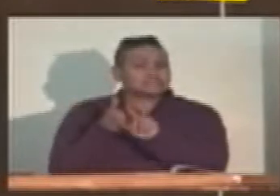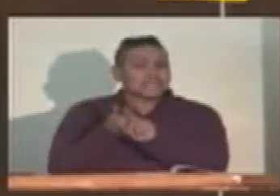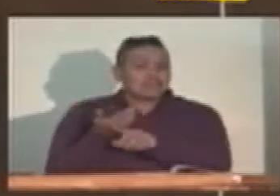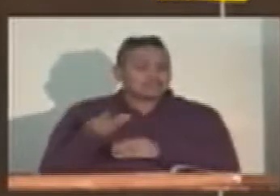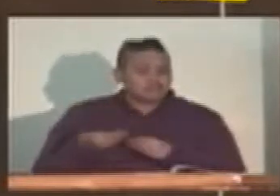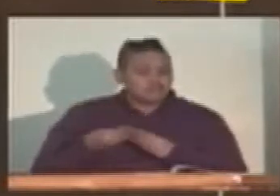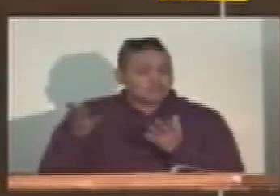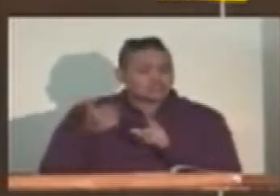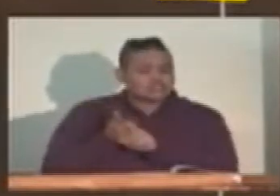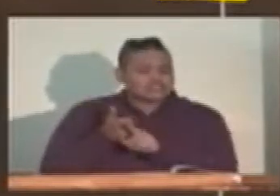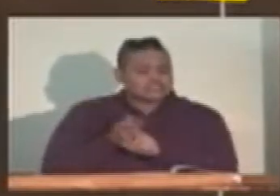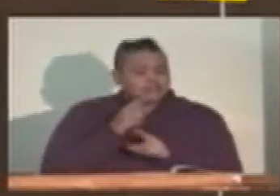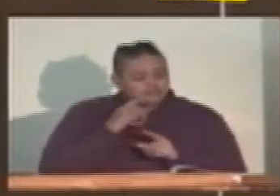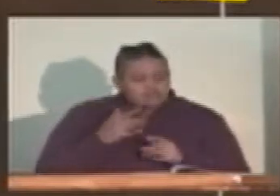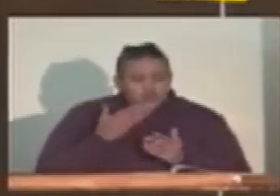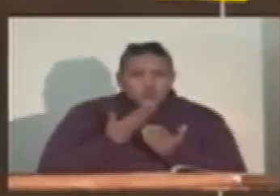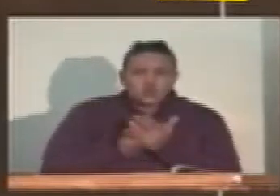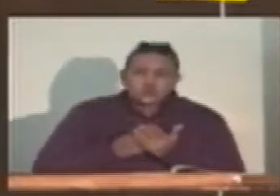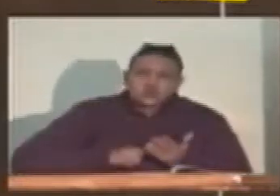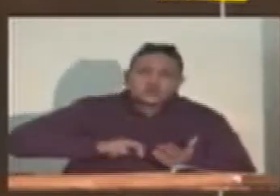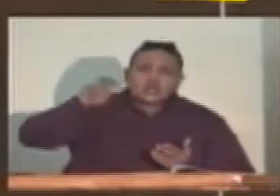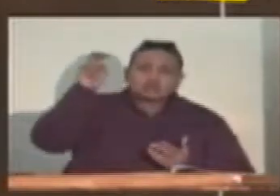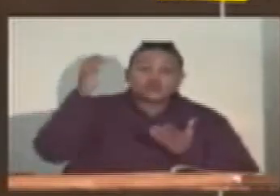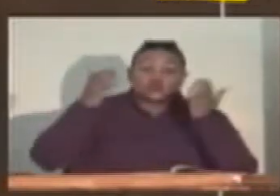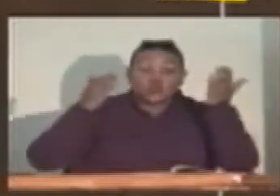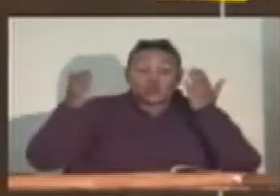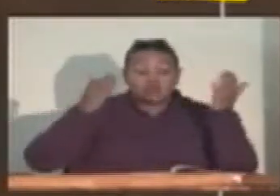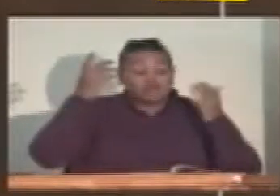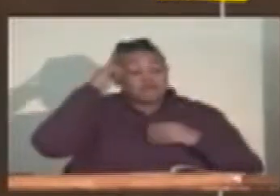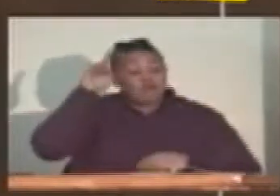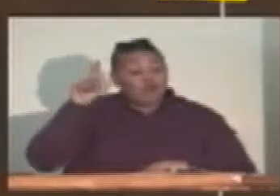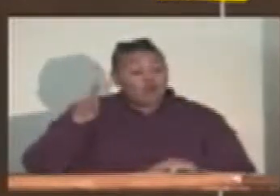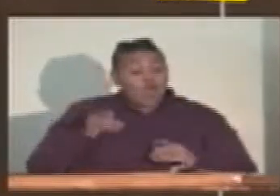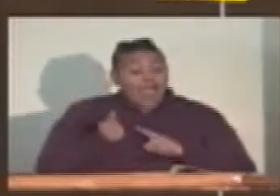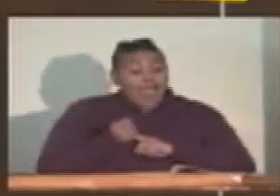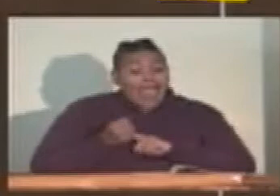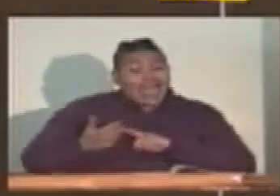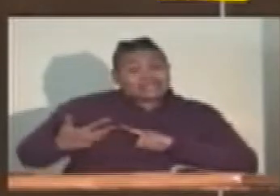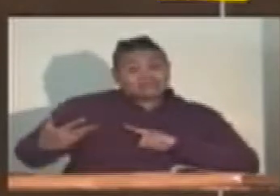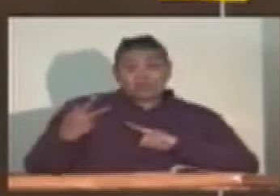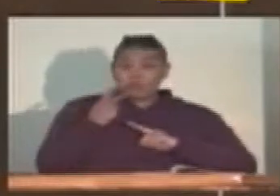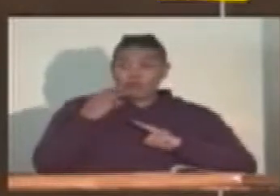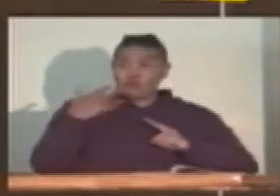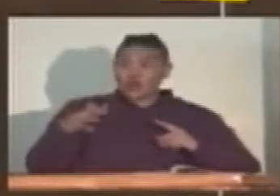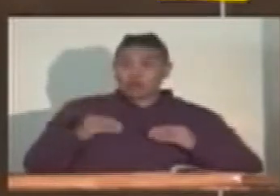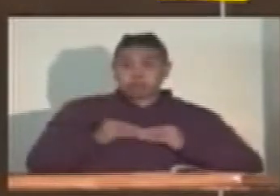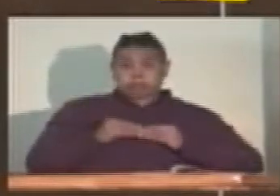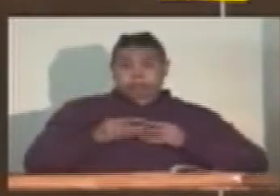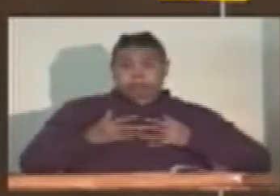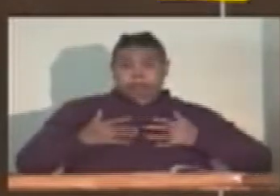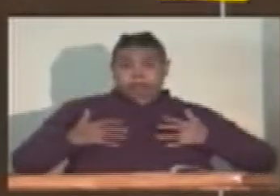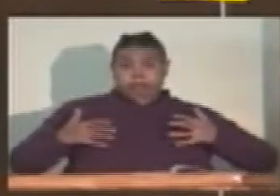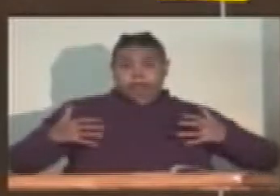in providing an efficient transport service for the ever-expanding Portmore communities,